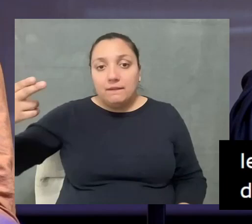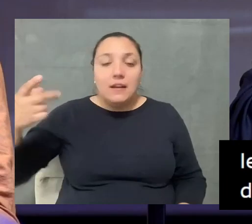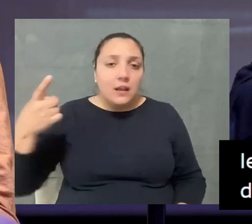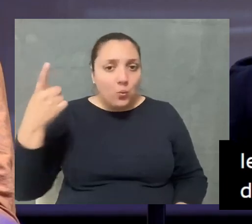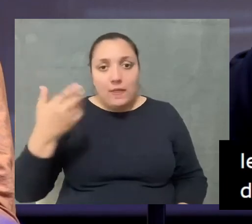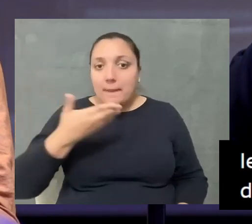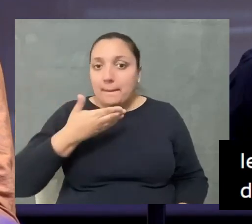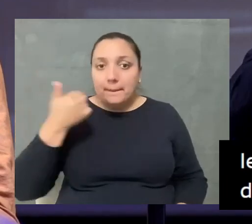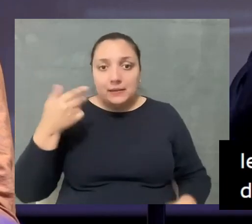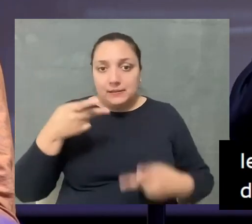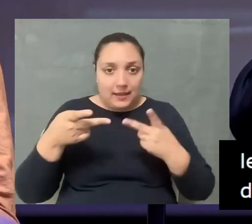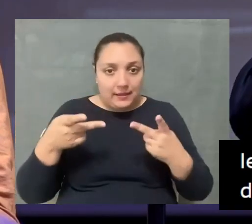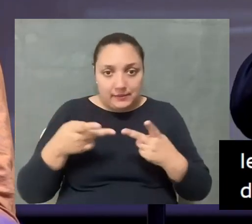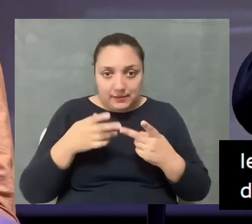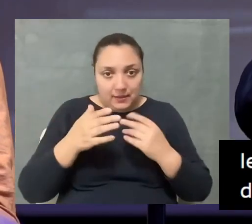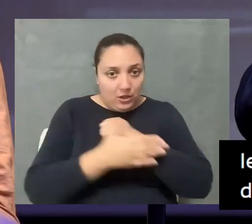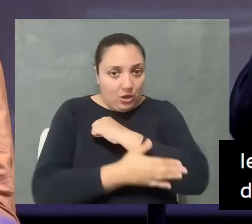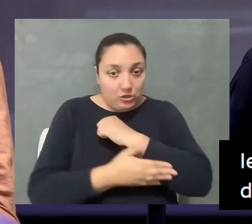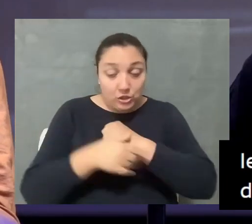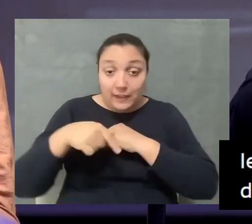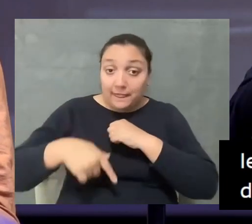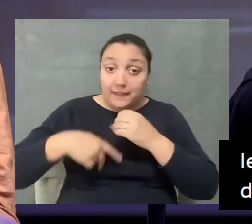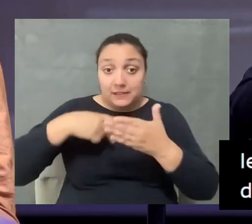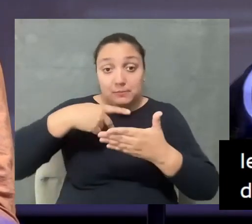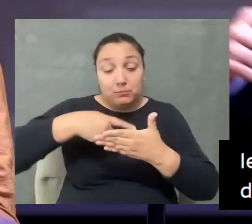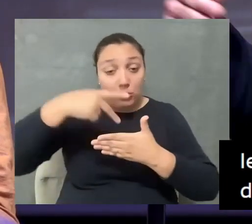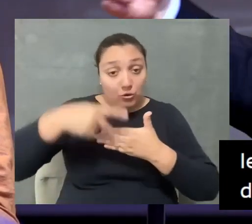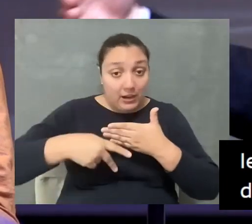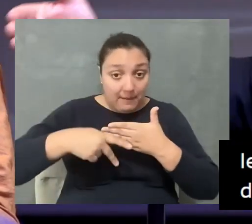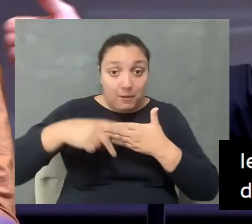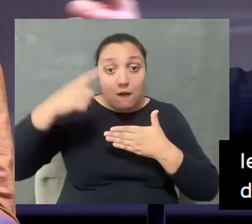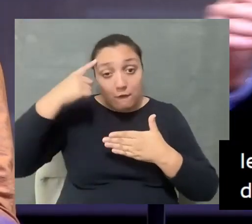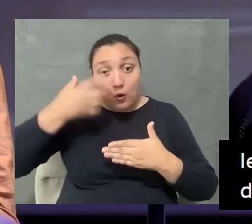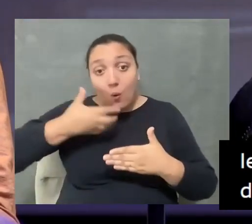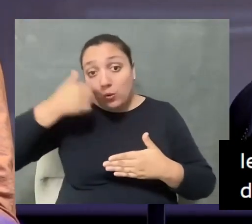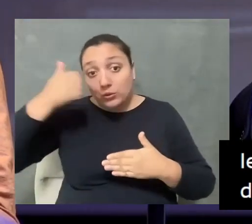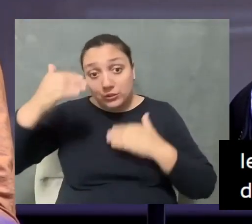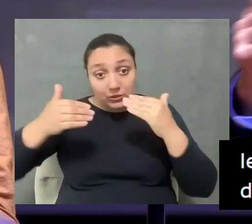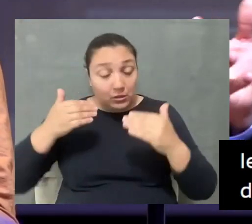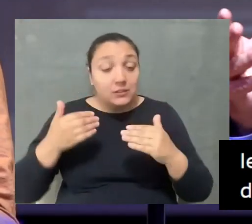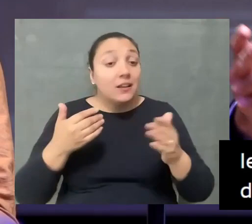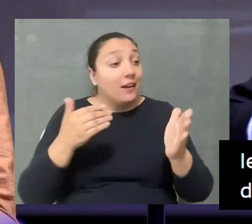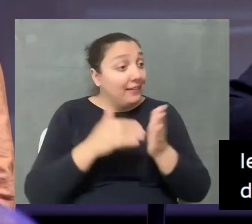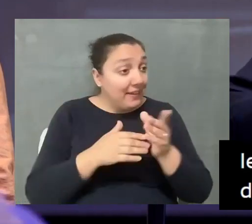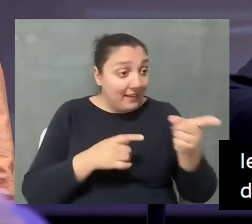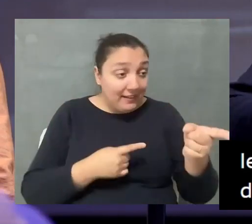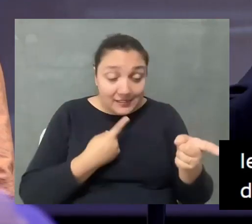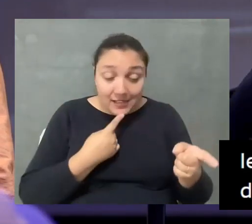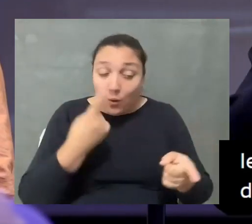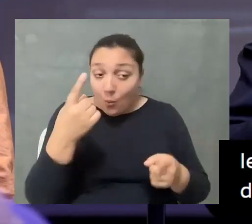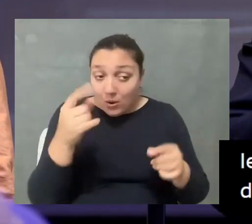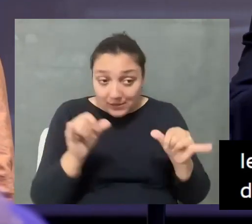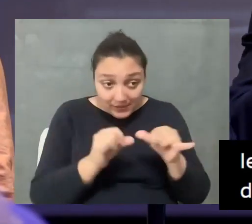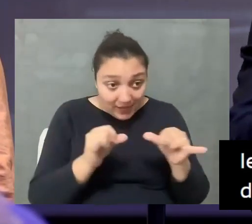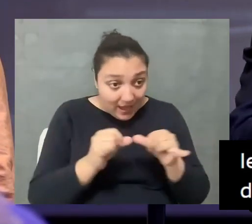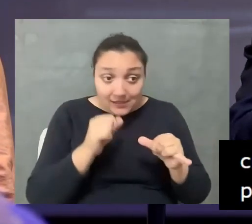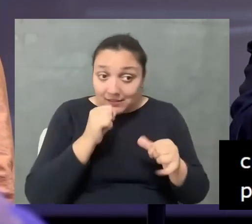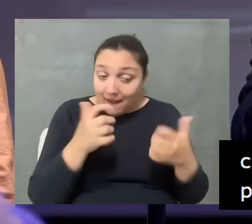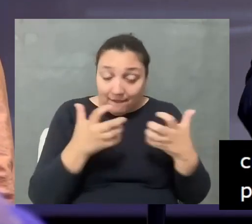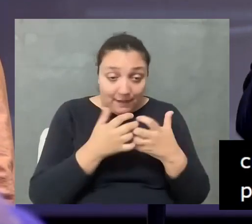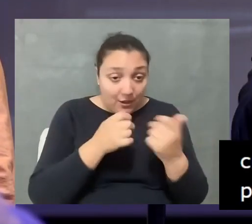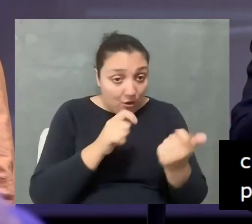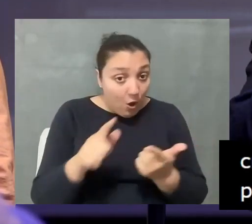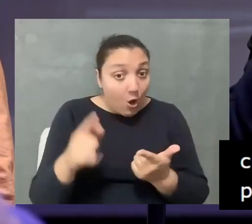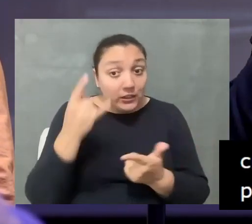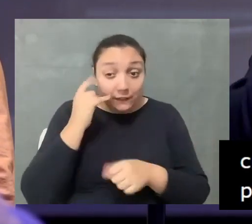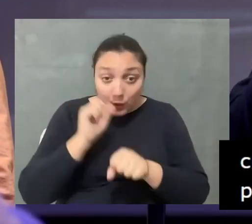whole country. And we built this program, this training for older adults. One size does not fit all, it turns out. If you work with